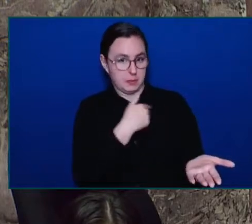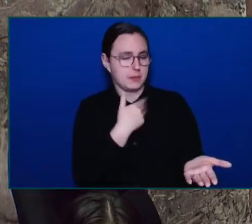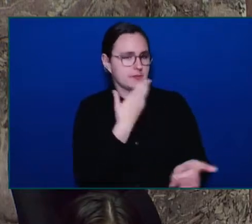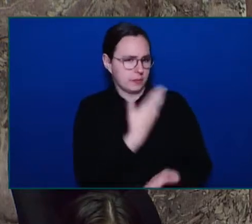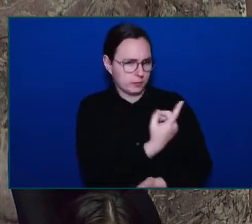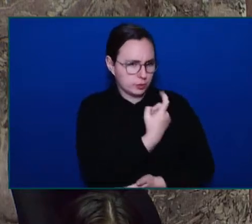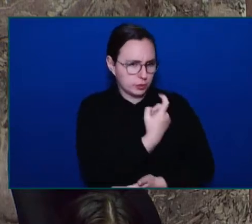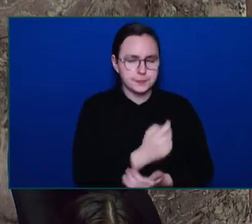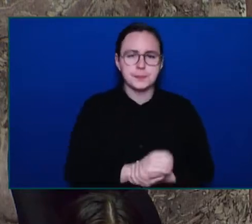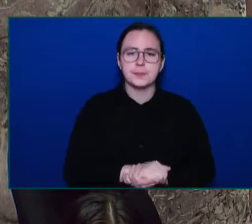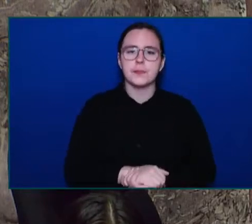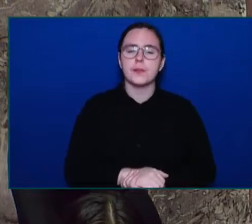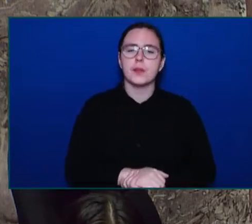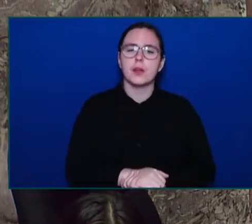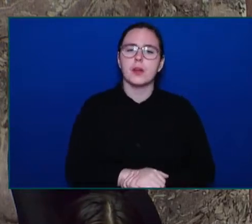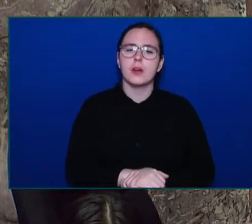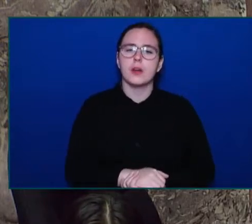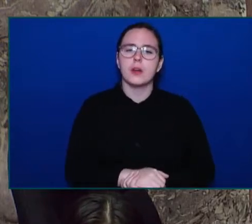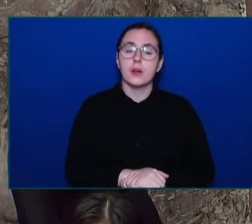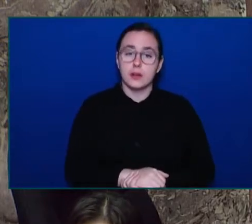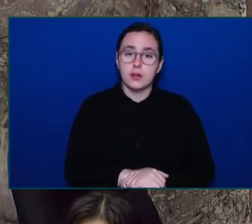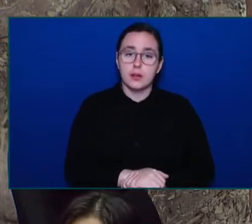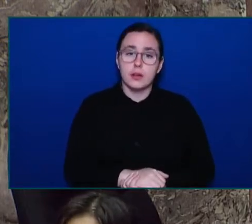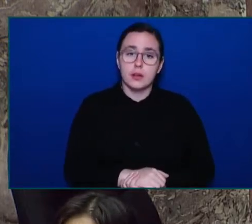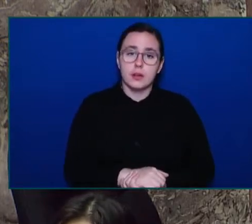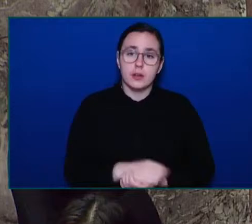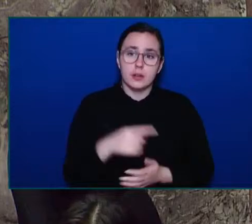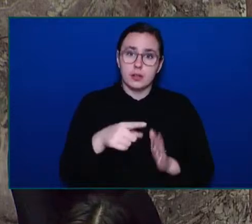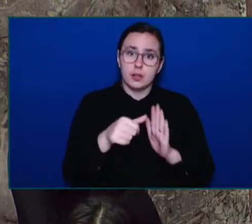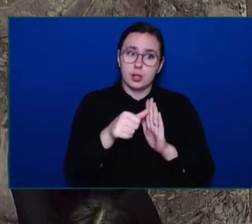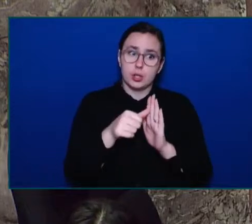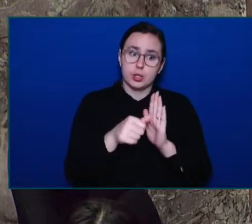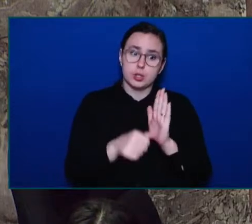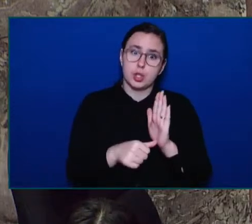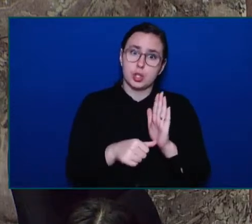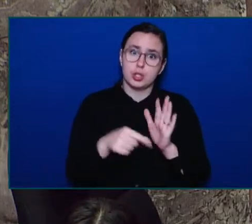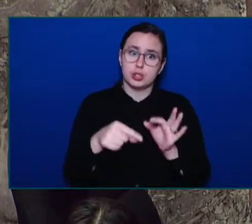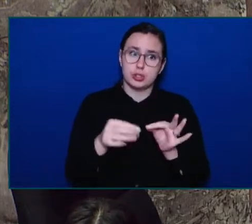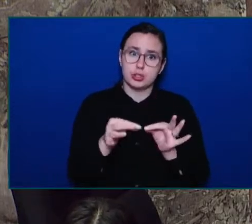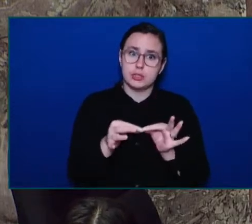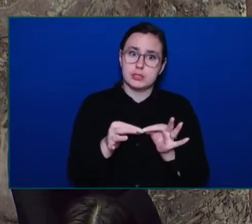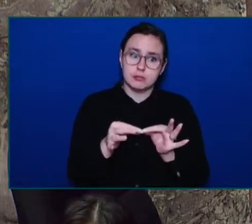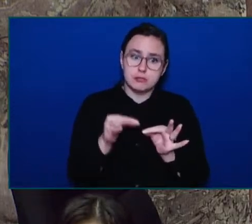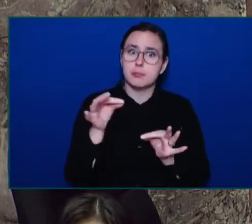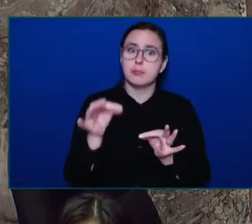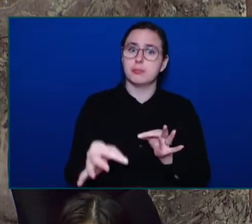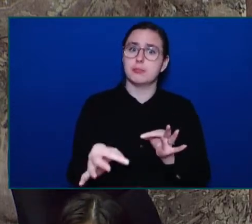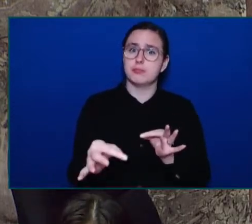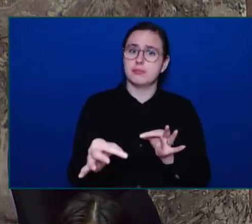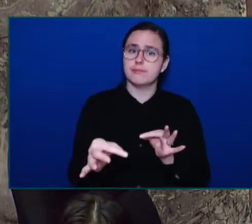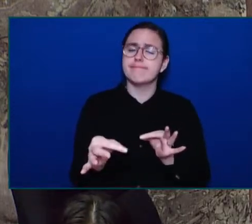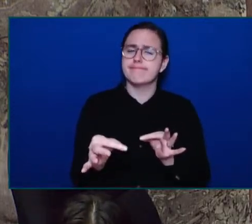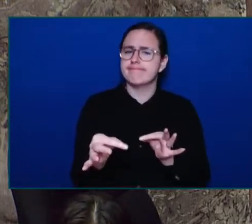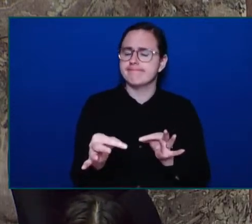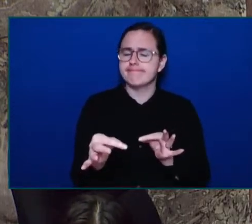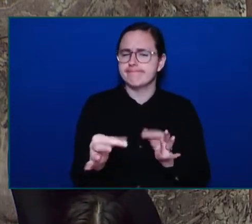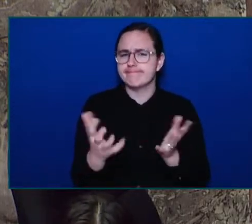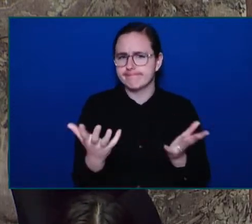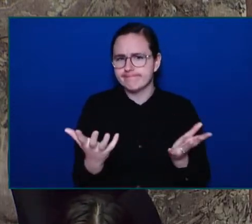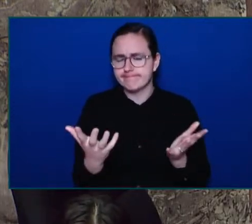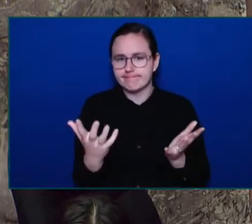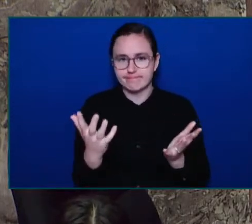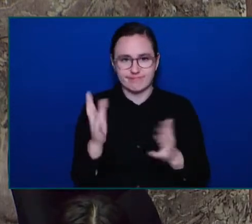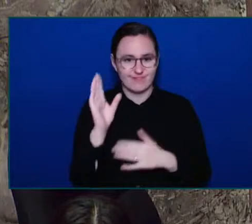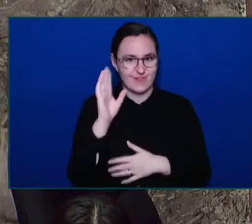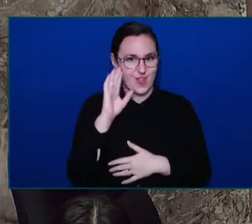delayed, I know as Minister of Health, everyone in the health system takes the